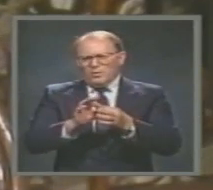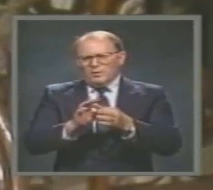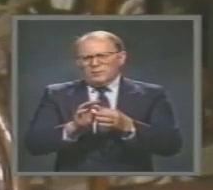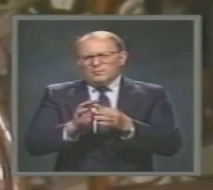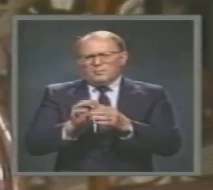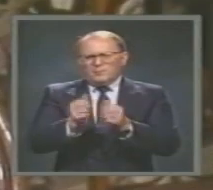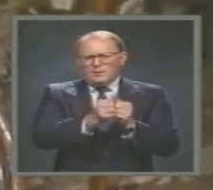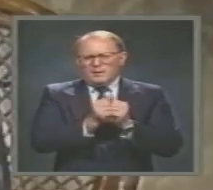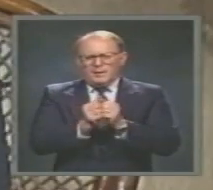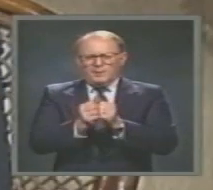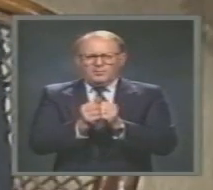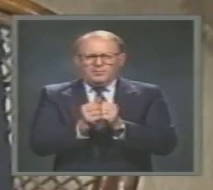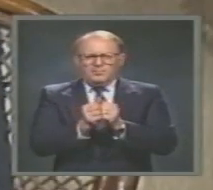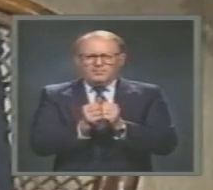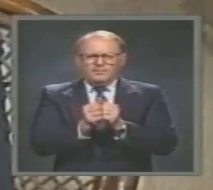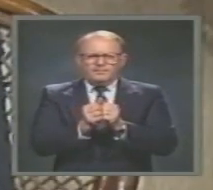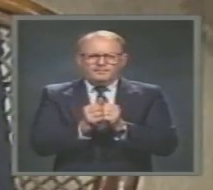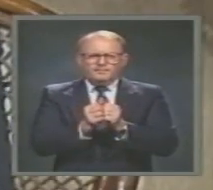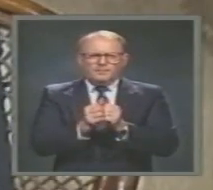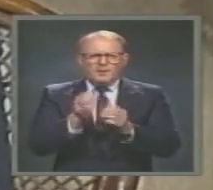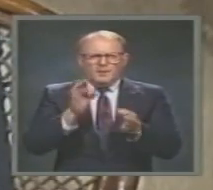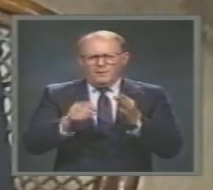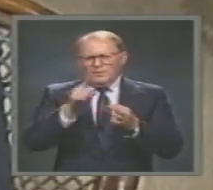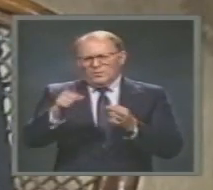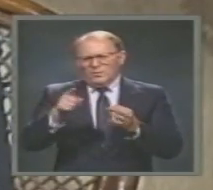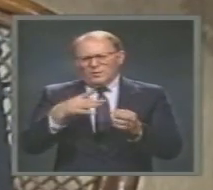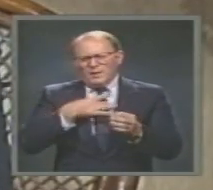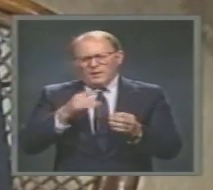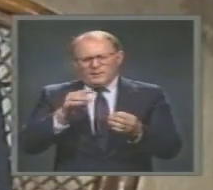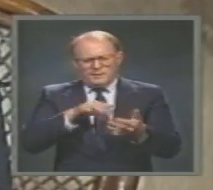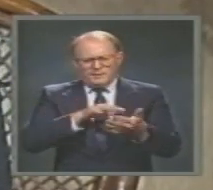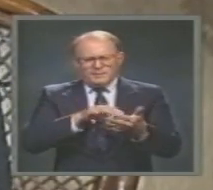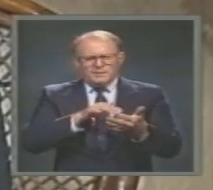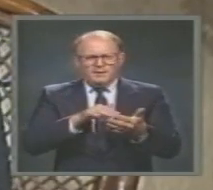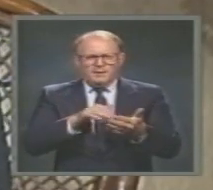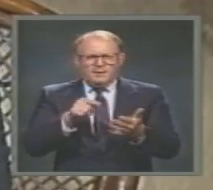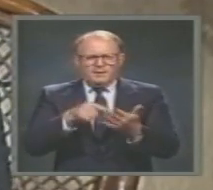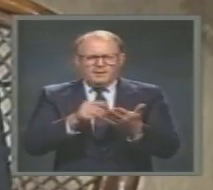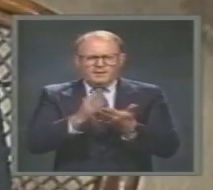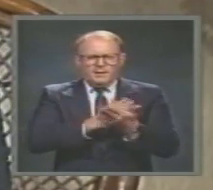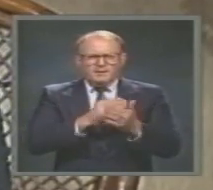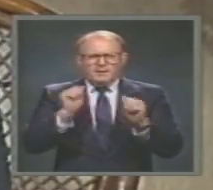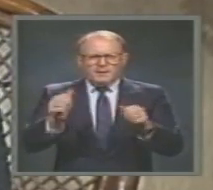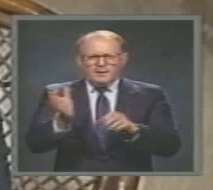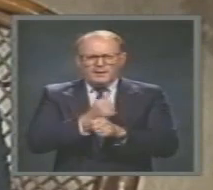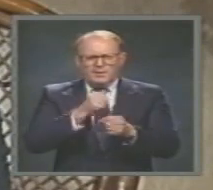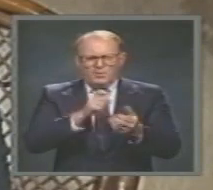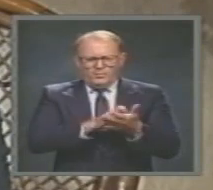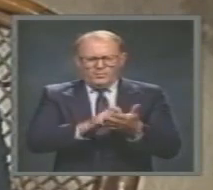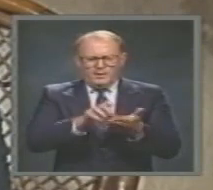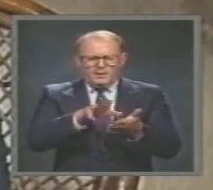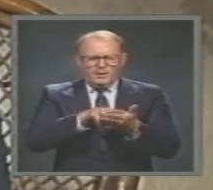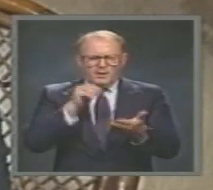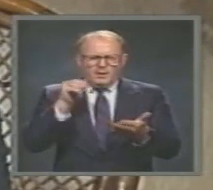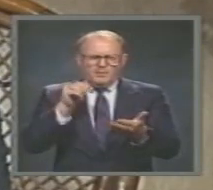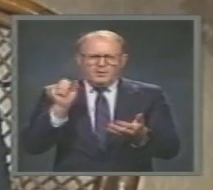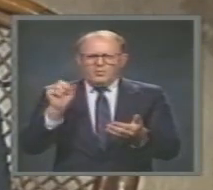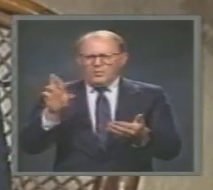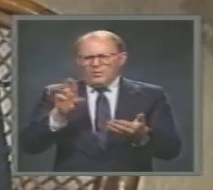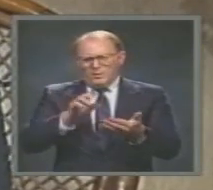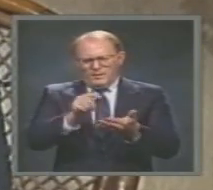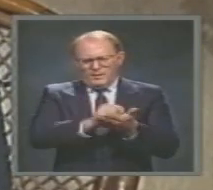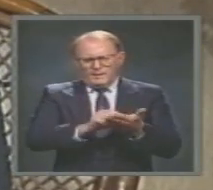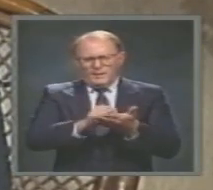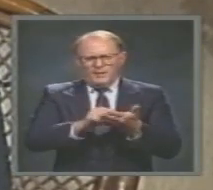glory. If you'd like to study the text of this message more closely, you may obtain a printed copy or an audio cassette tape of